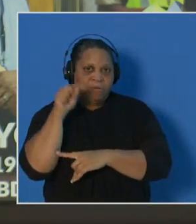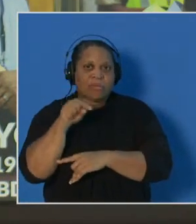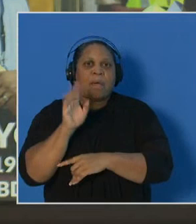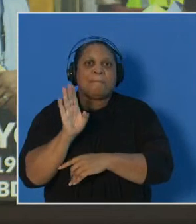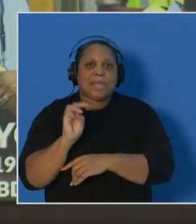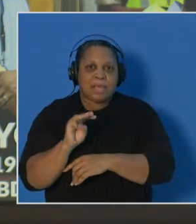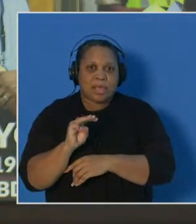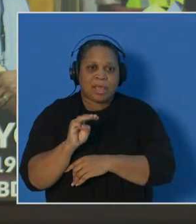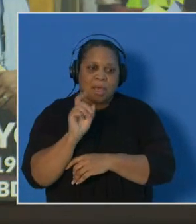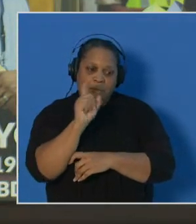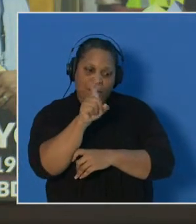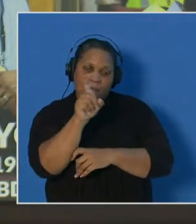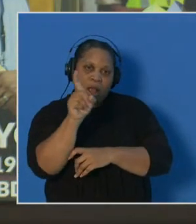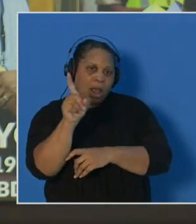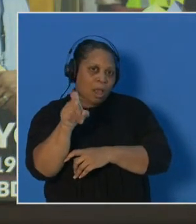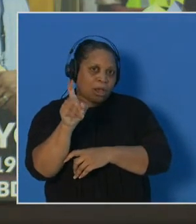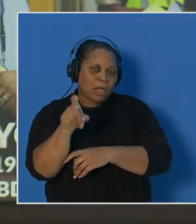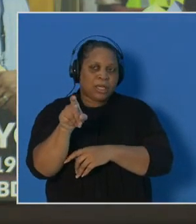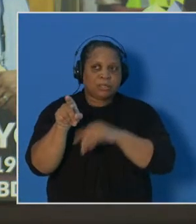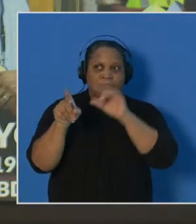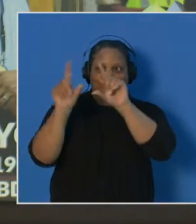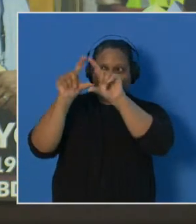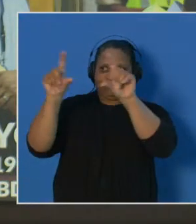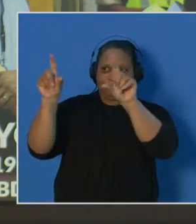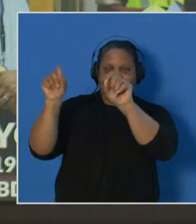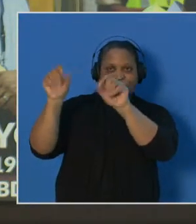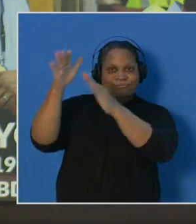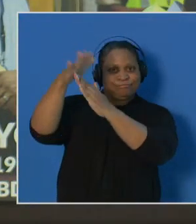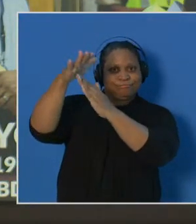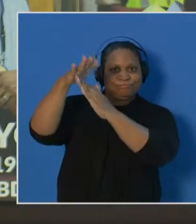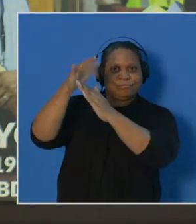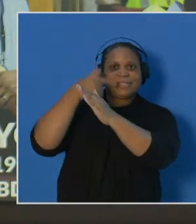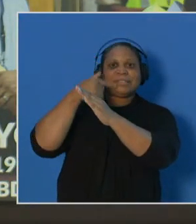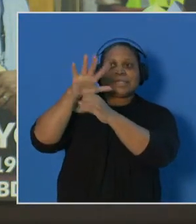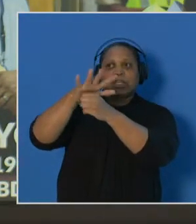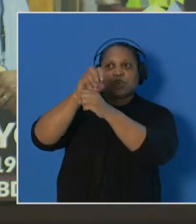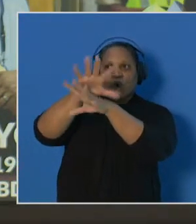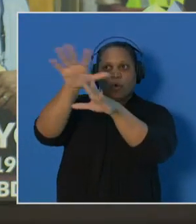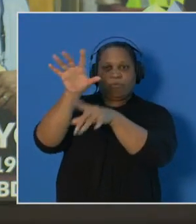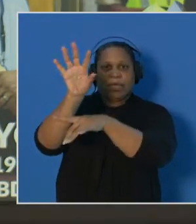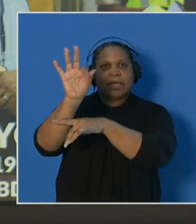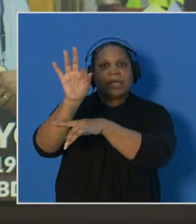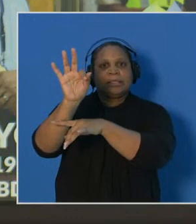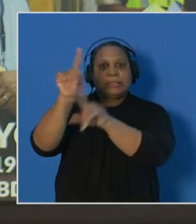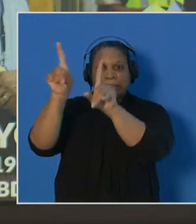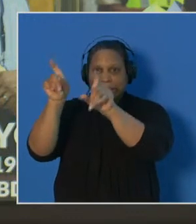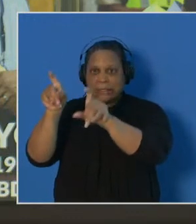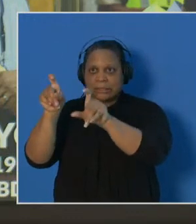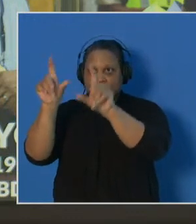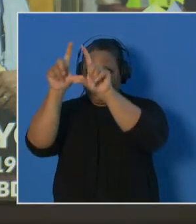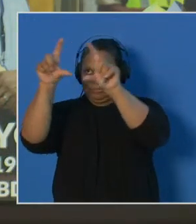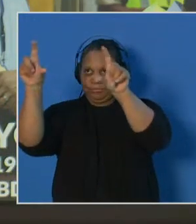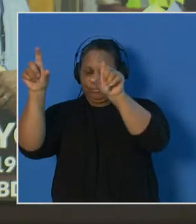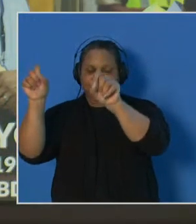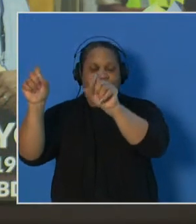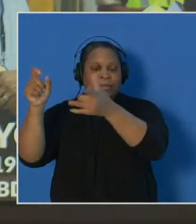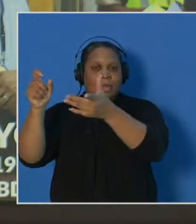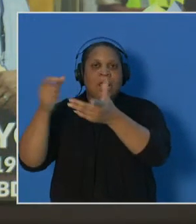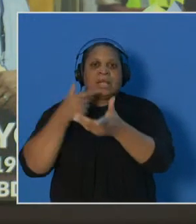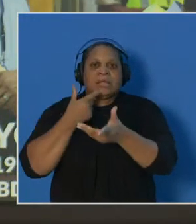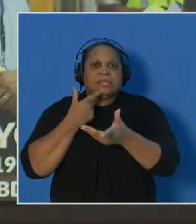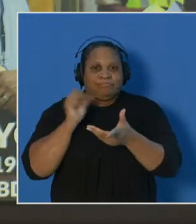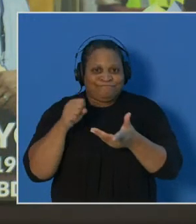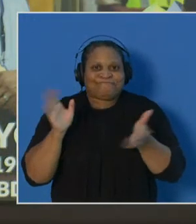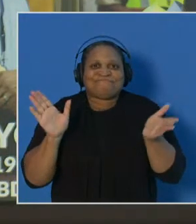coronavirus.gov.bm and click on the link which says at the very top, which has COVID-19 testing. I'm certainly